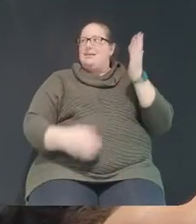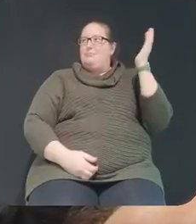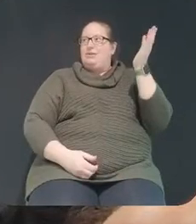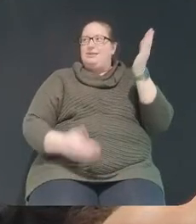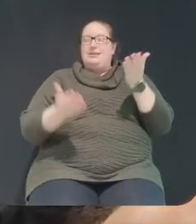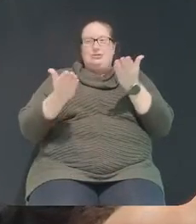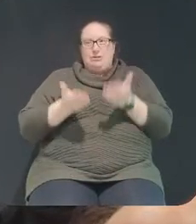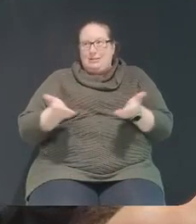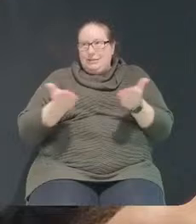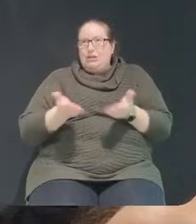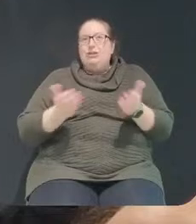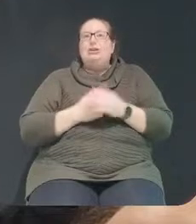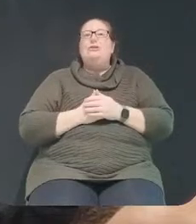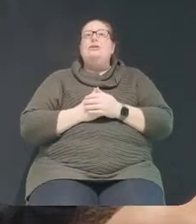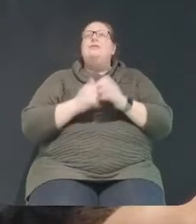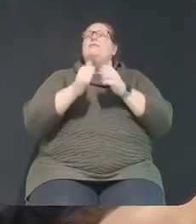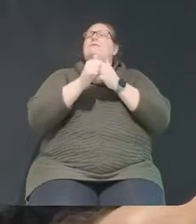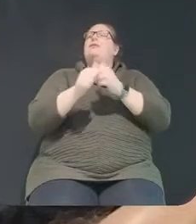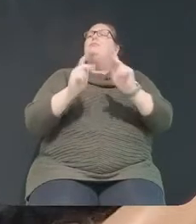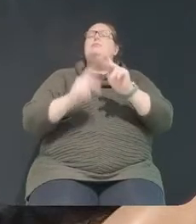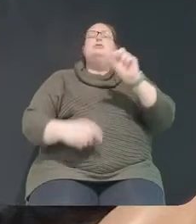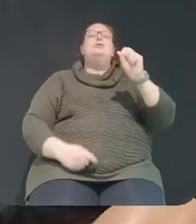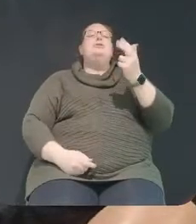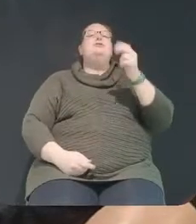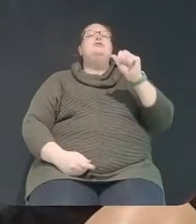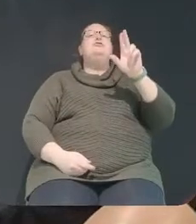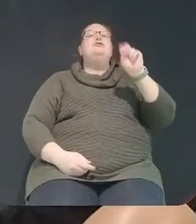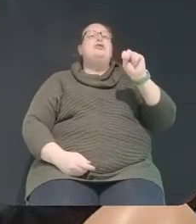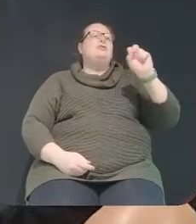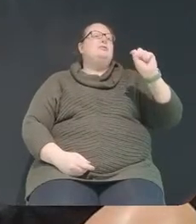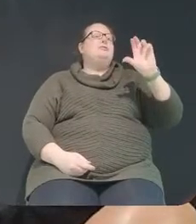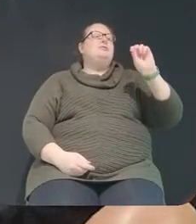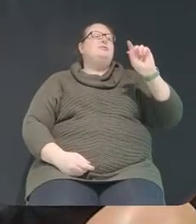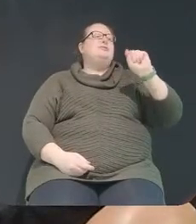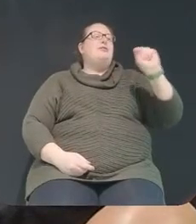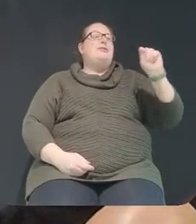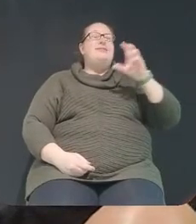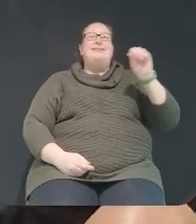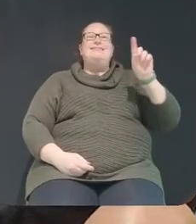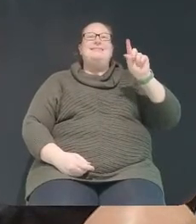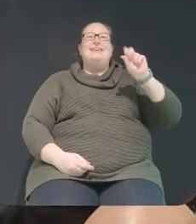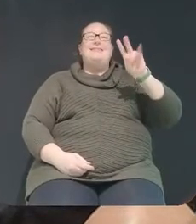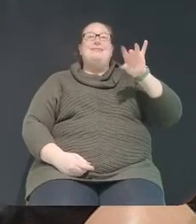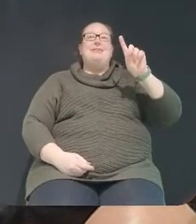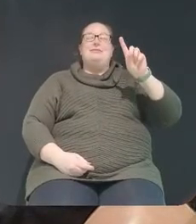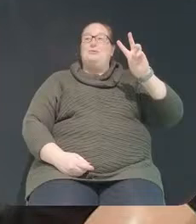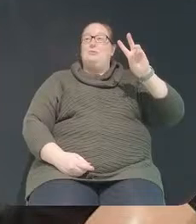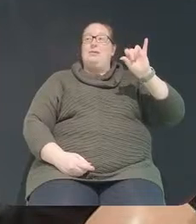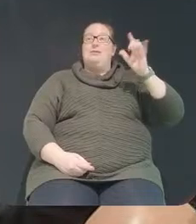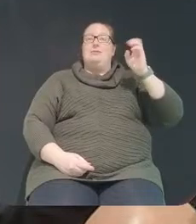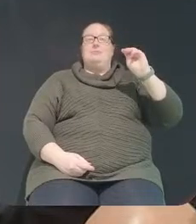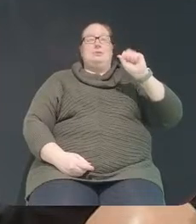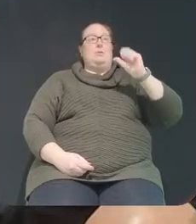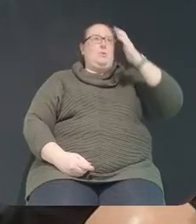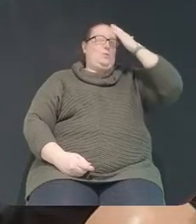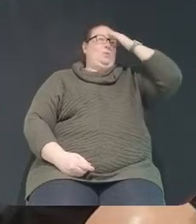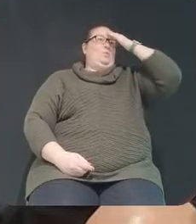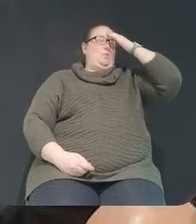and following people like Sean Scott and David Williams is a little daunting. but archivists are